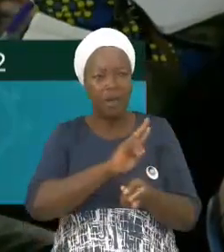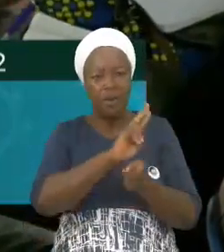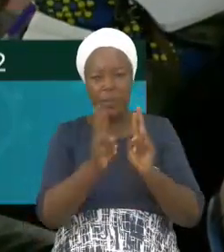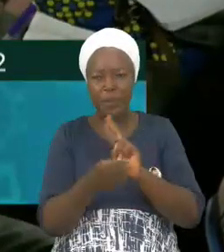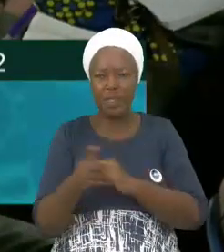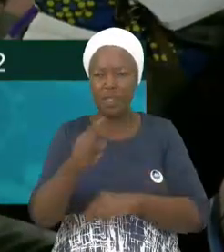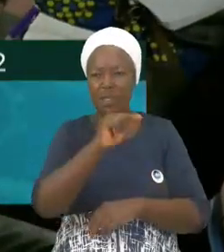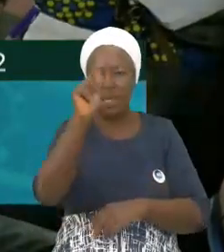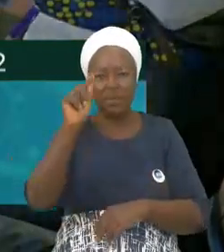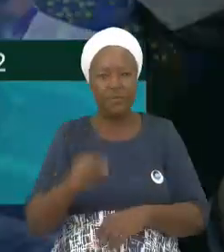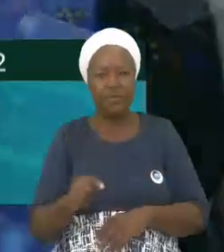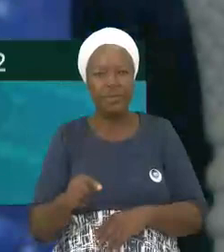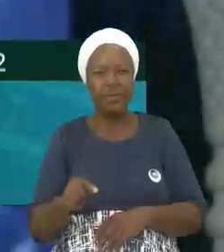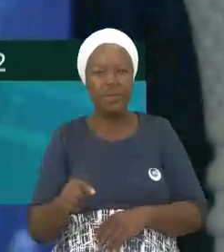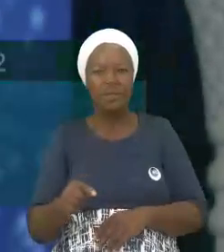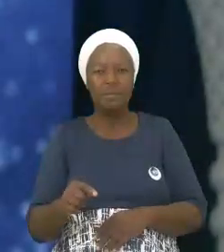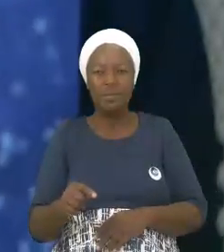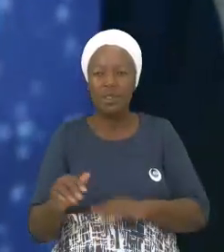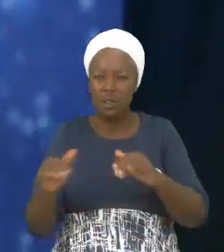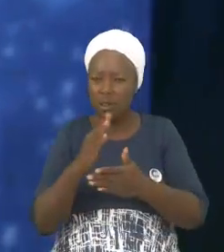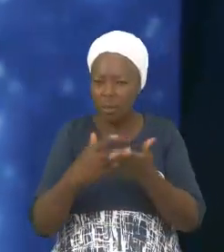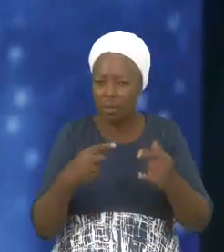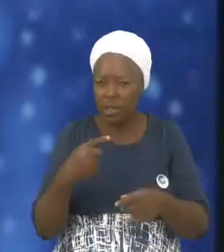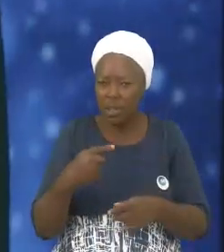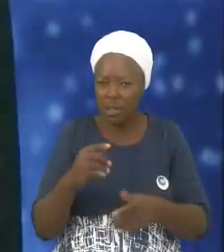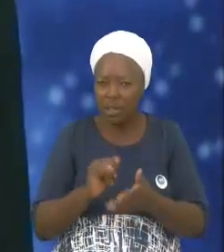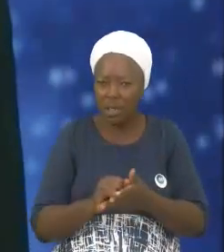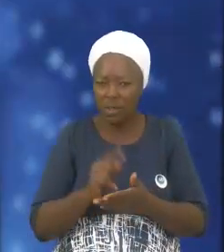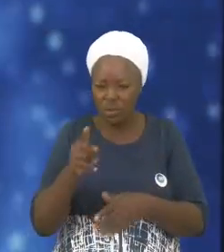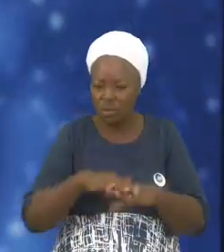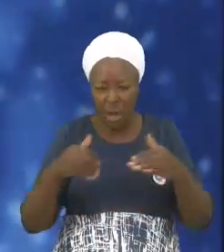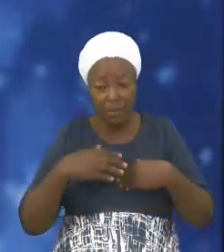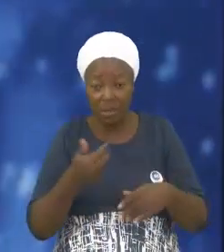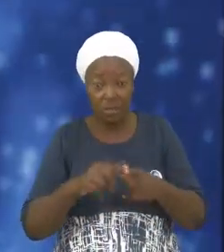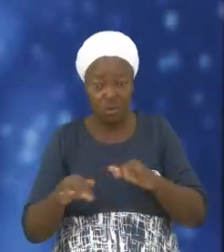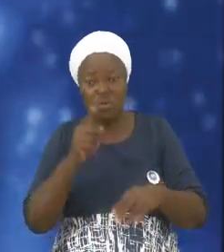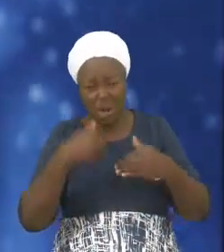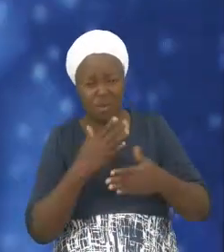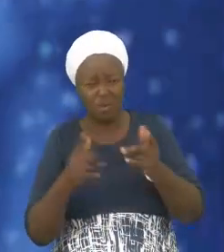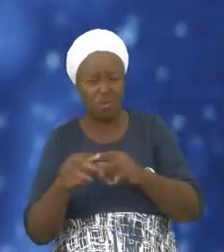Repent ye therefore. Did somebody say you have nothing to do? You have something to do. Repent ye